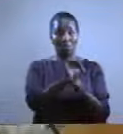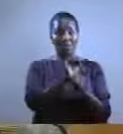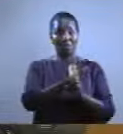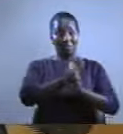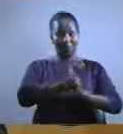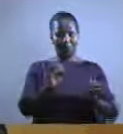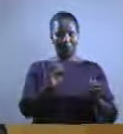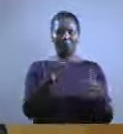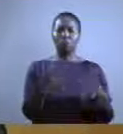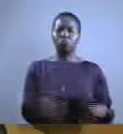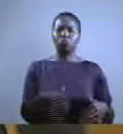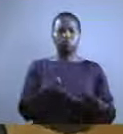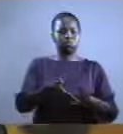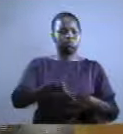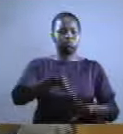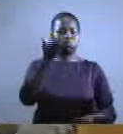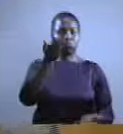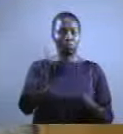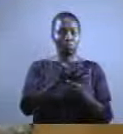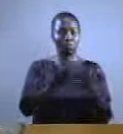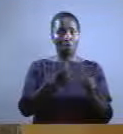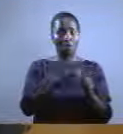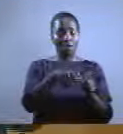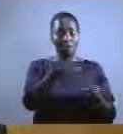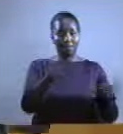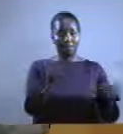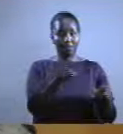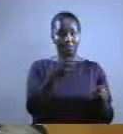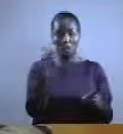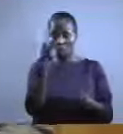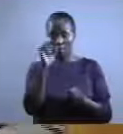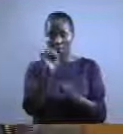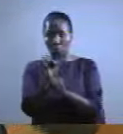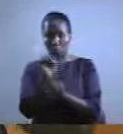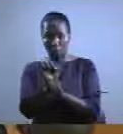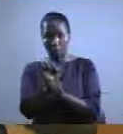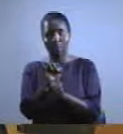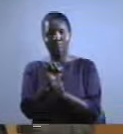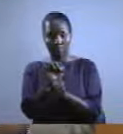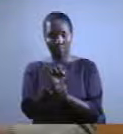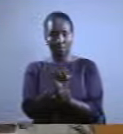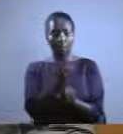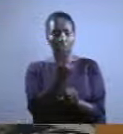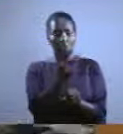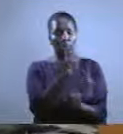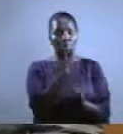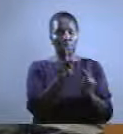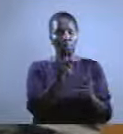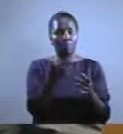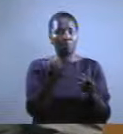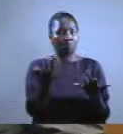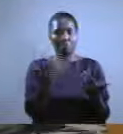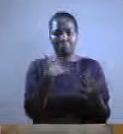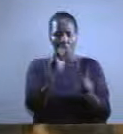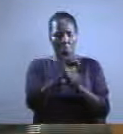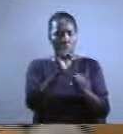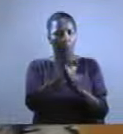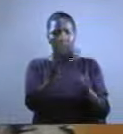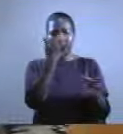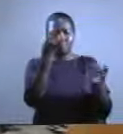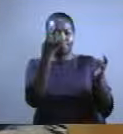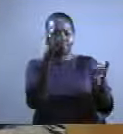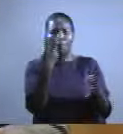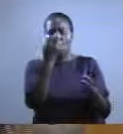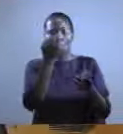so rife that for every one person that is looking for a job, 2 people have completely given up looking for a